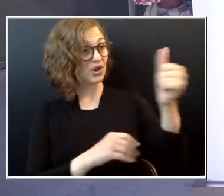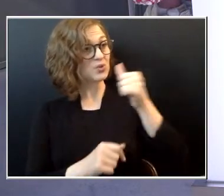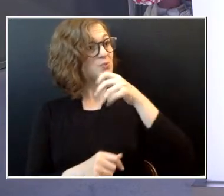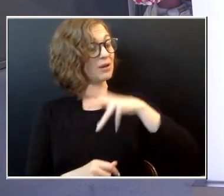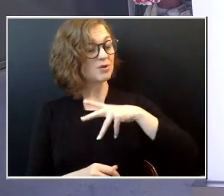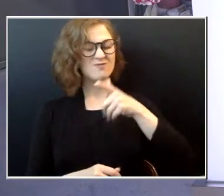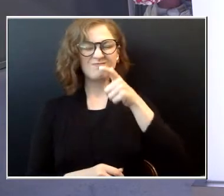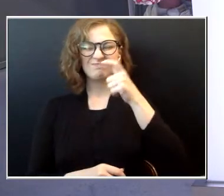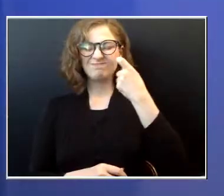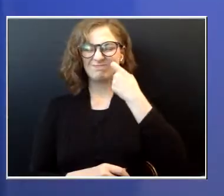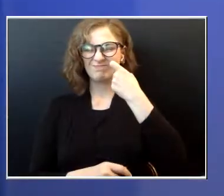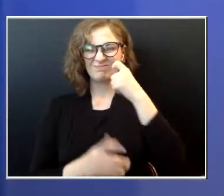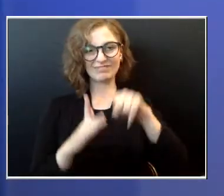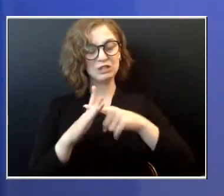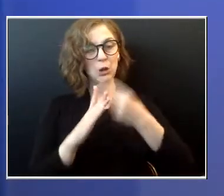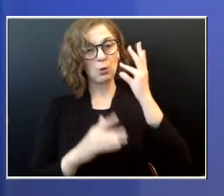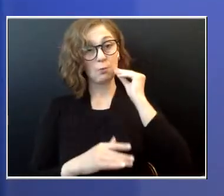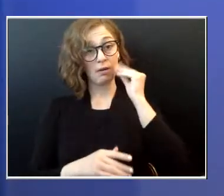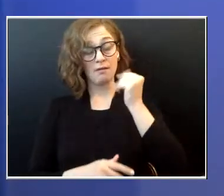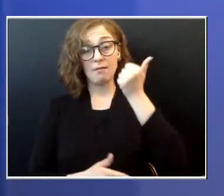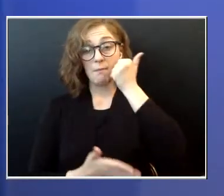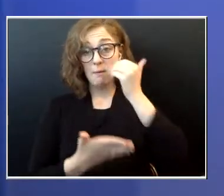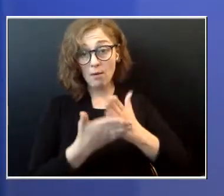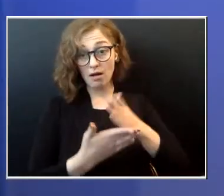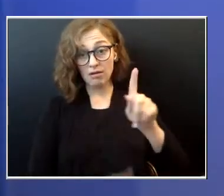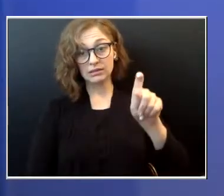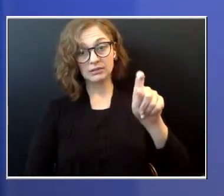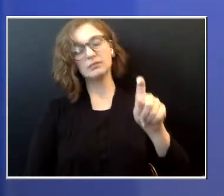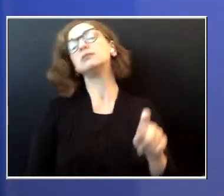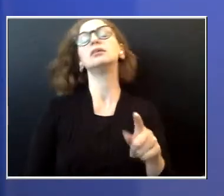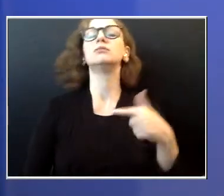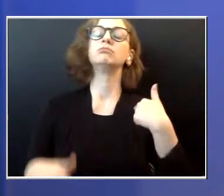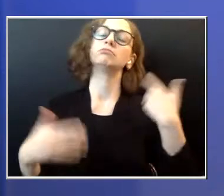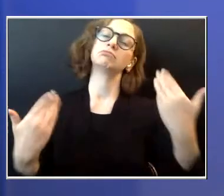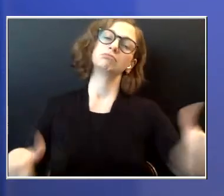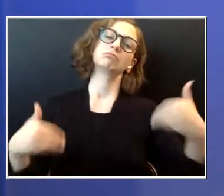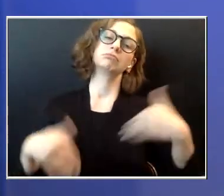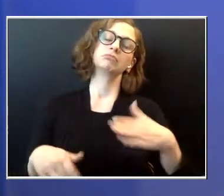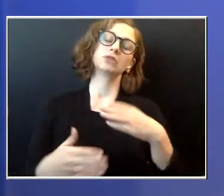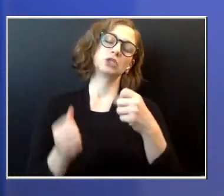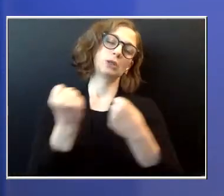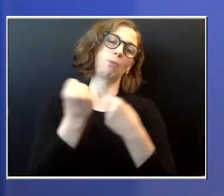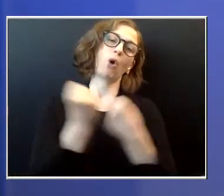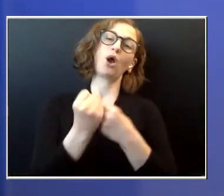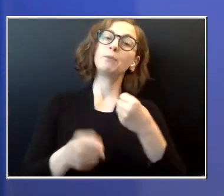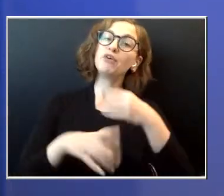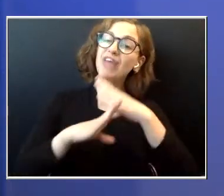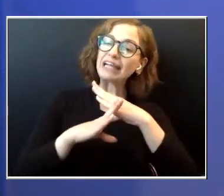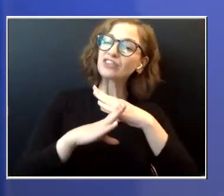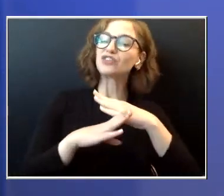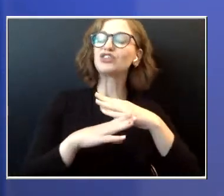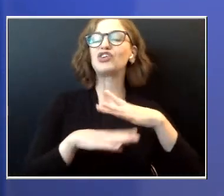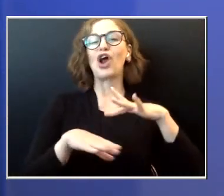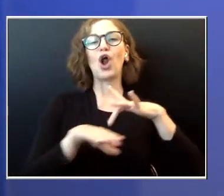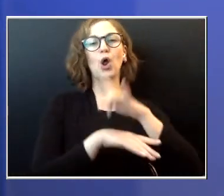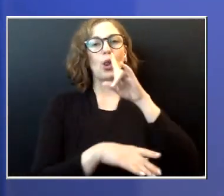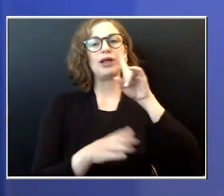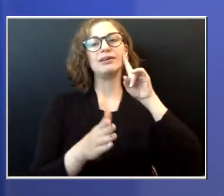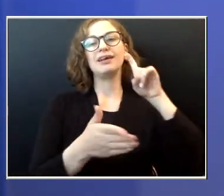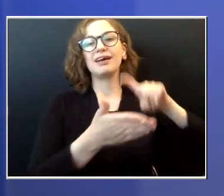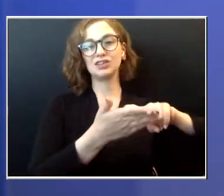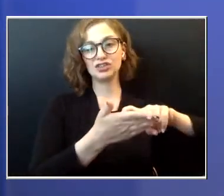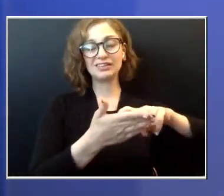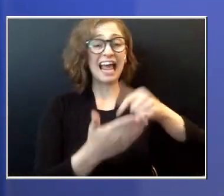Well, I strongly support prevention and early detection, and anything you can do to